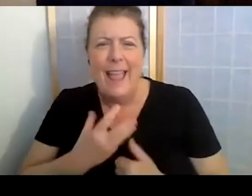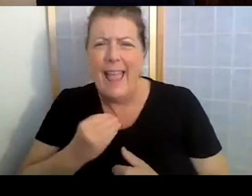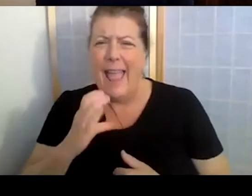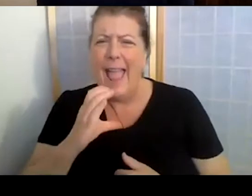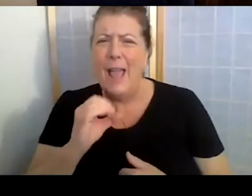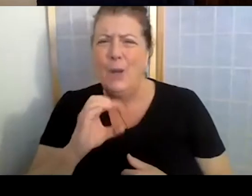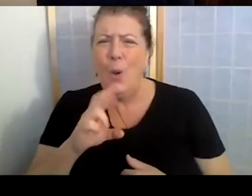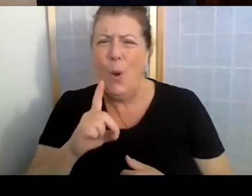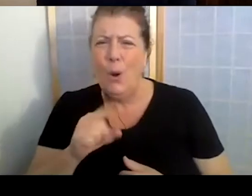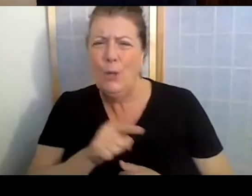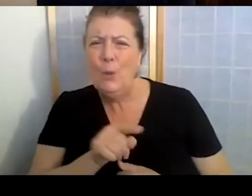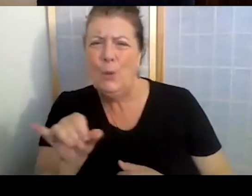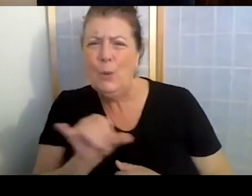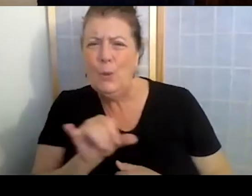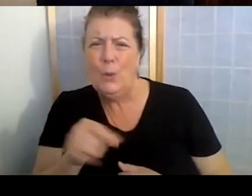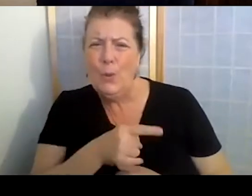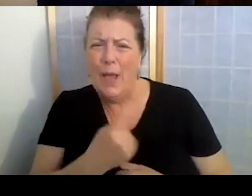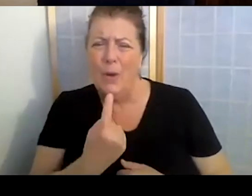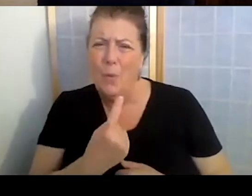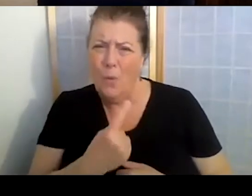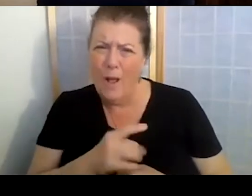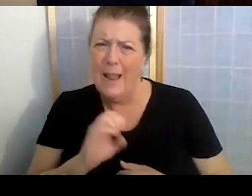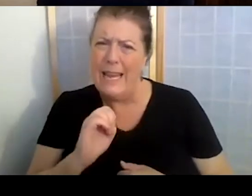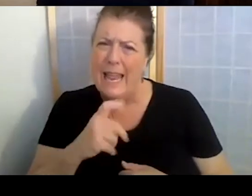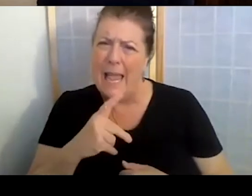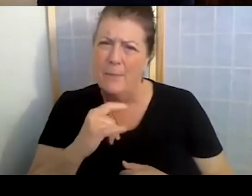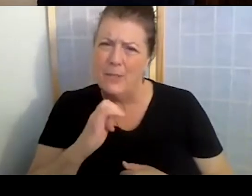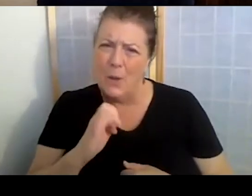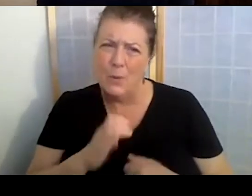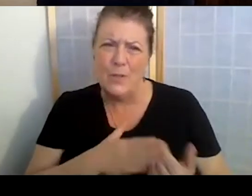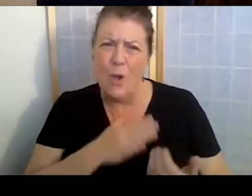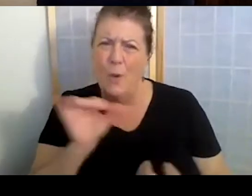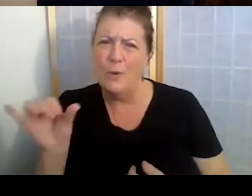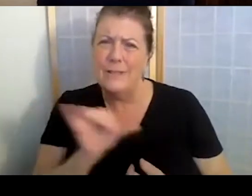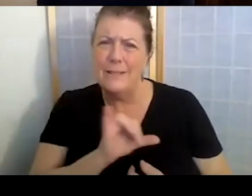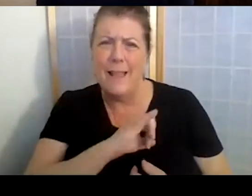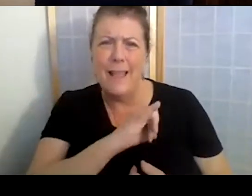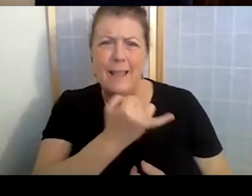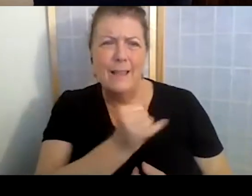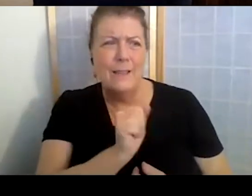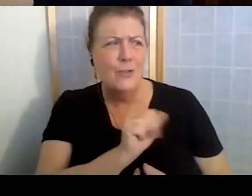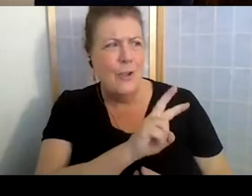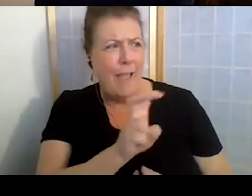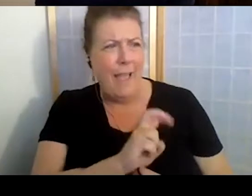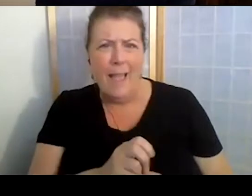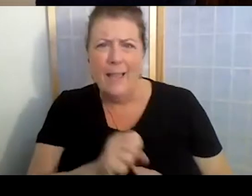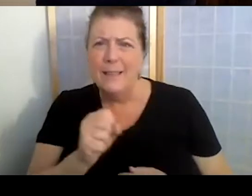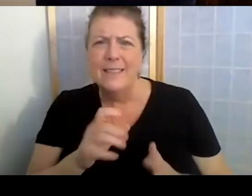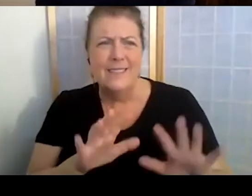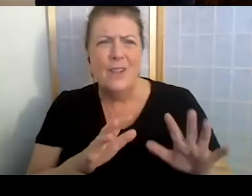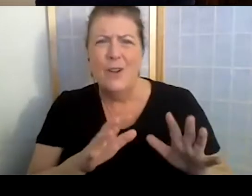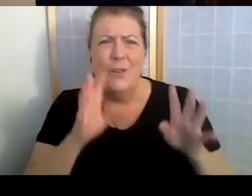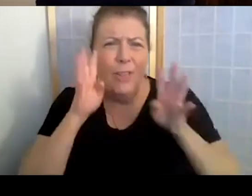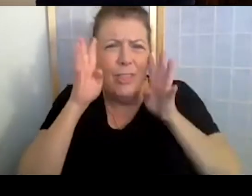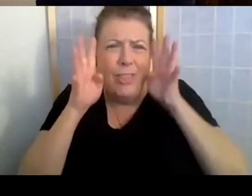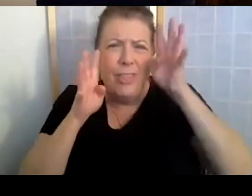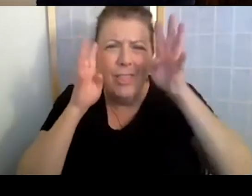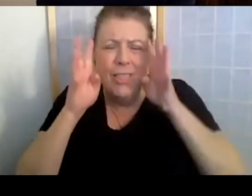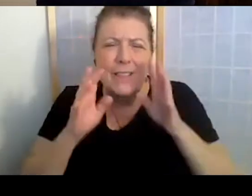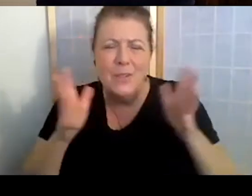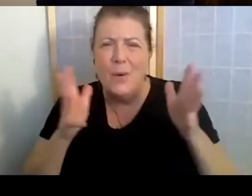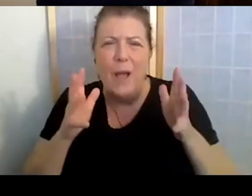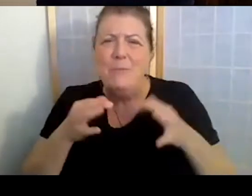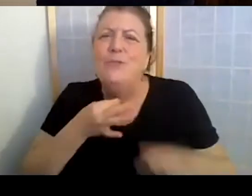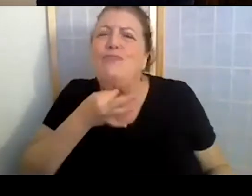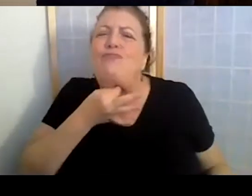of was almost like jazz, like how do you know that the audience is in lockstep with you? And I'm just curious, this is very much in the weeds, sort of